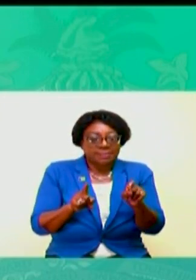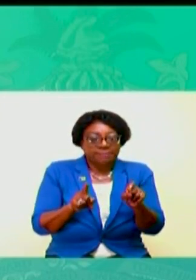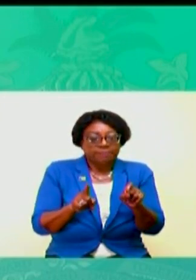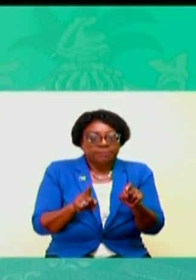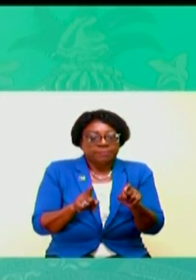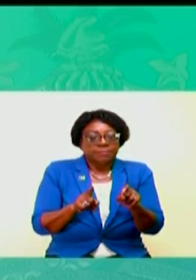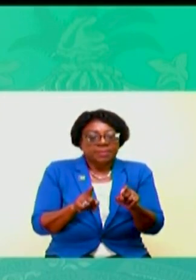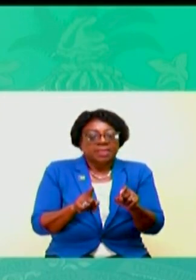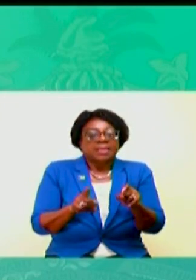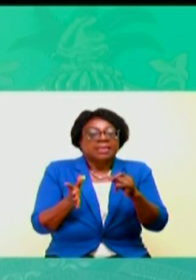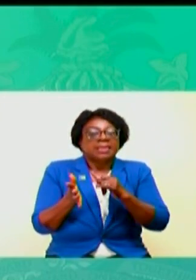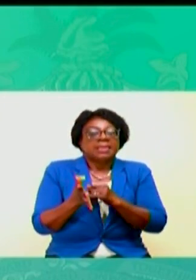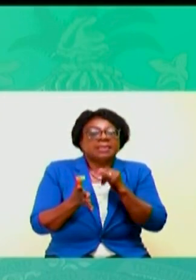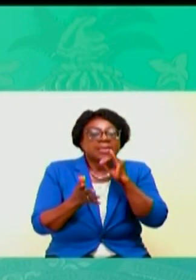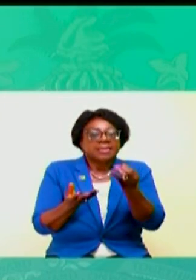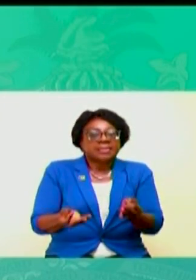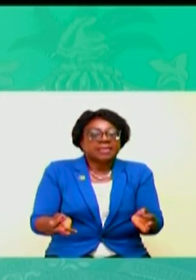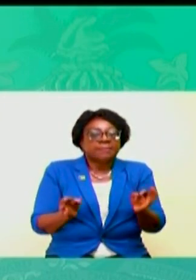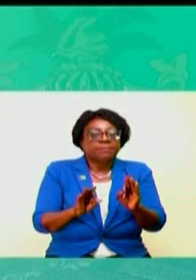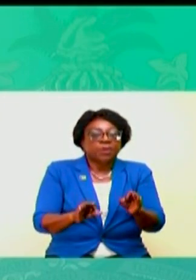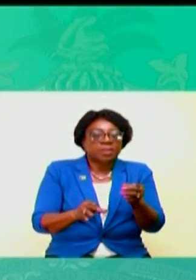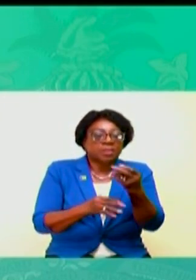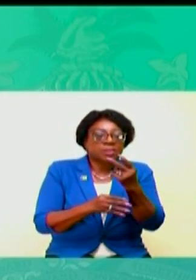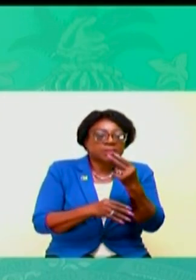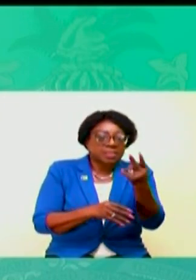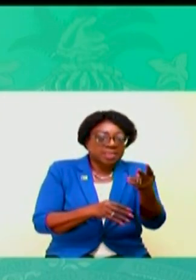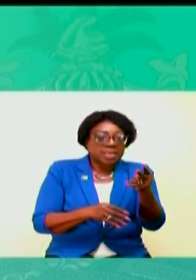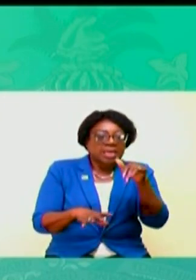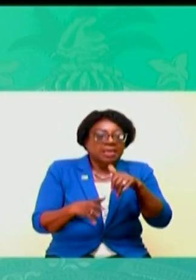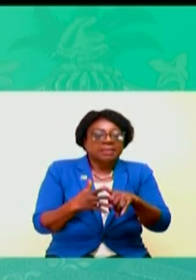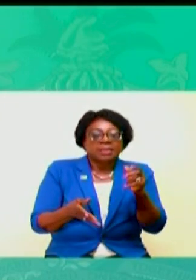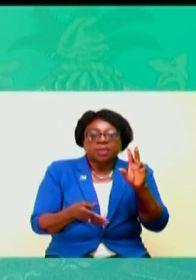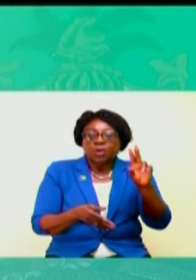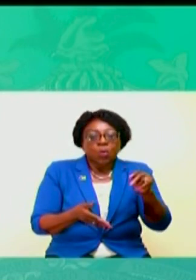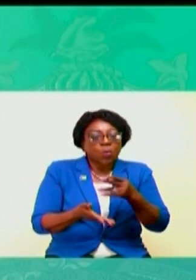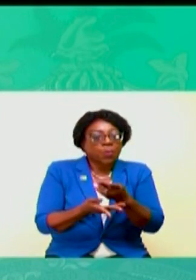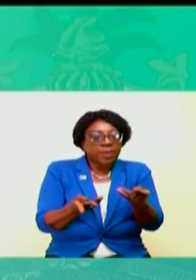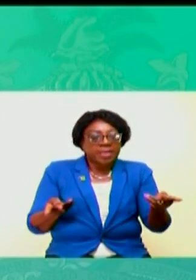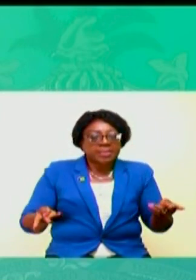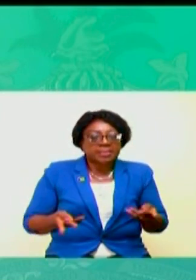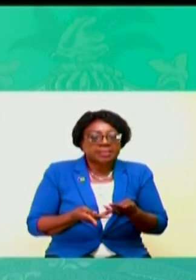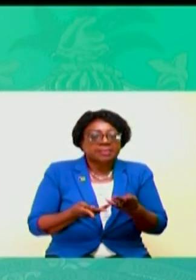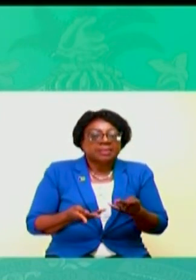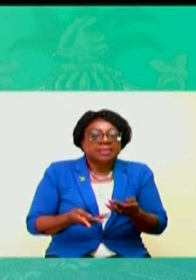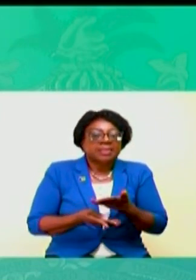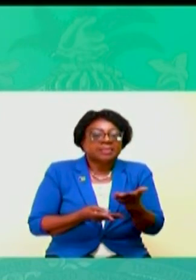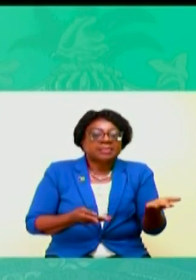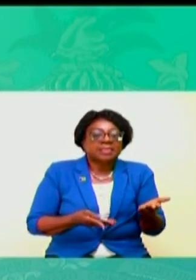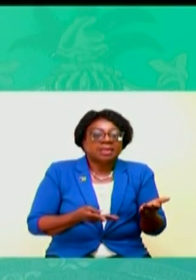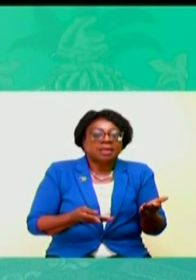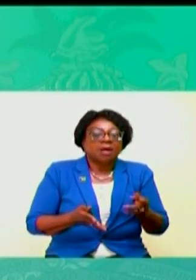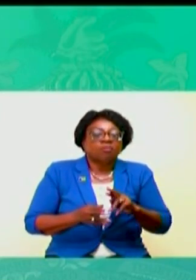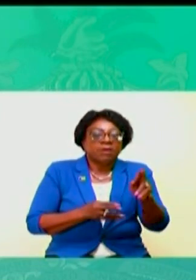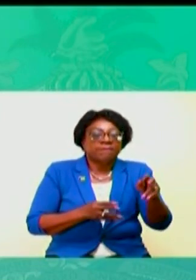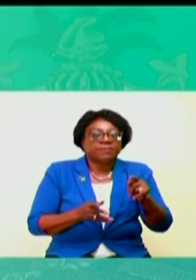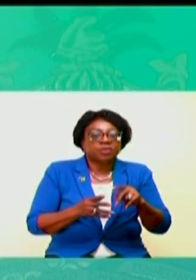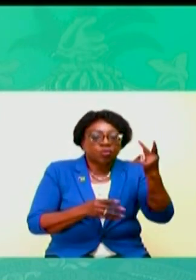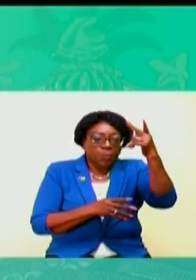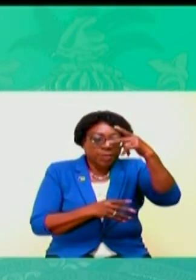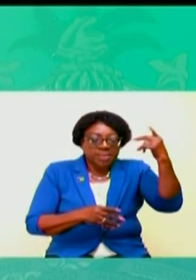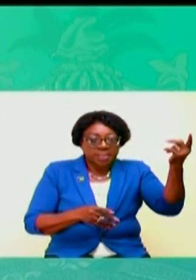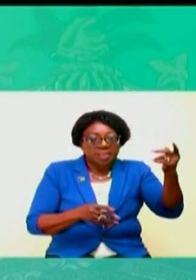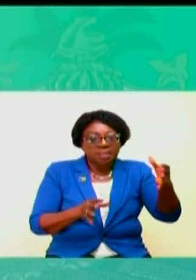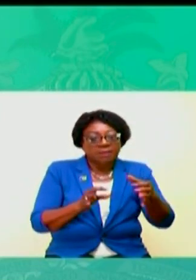it is essential to note that in no place in the CDA's charter is there a reference to political